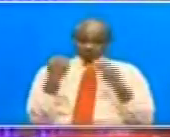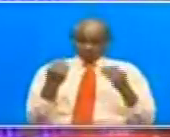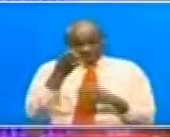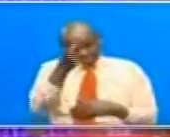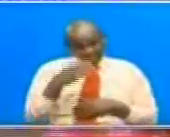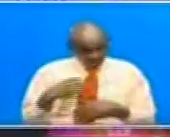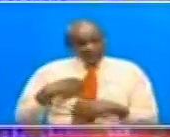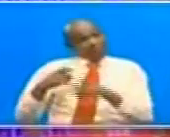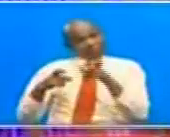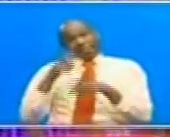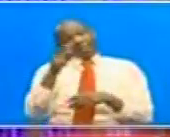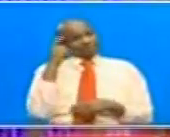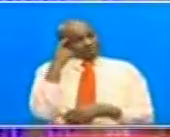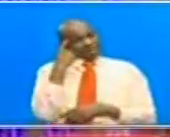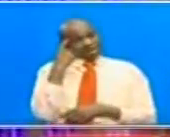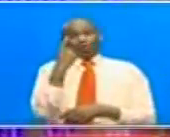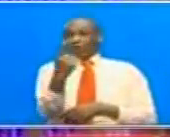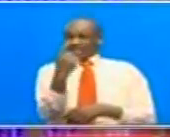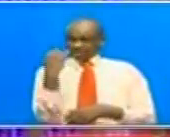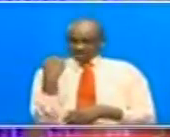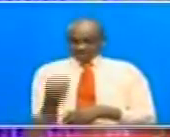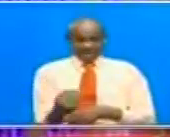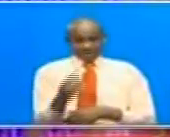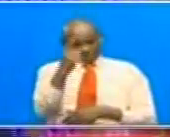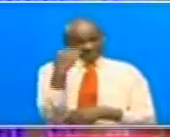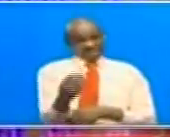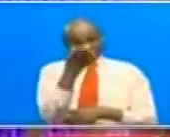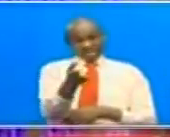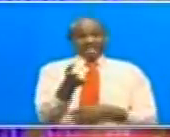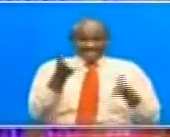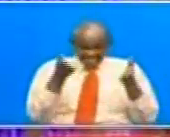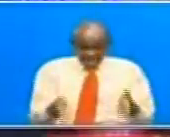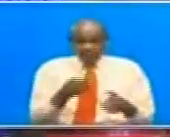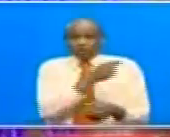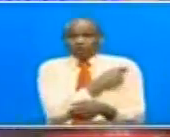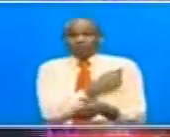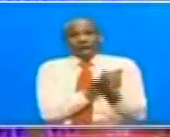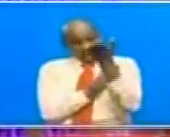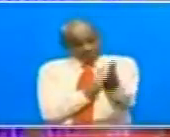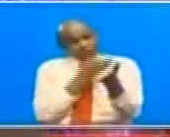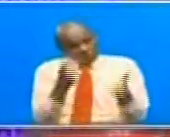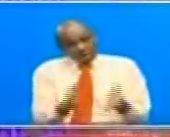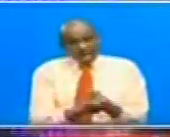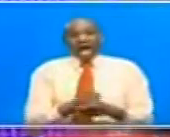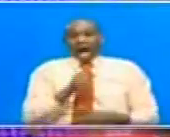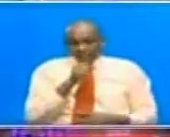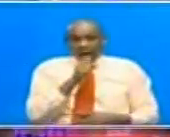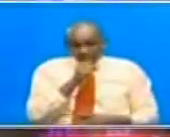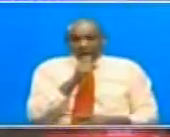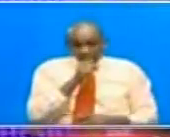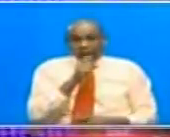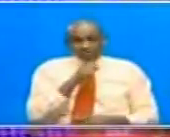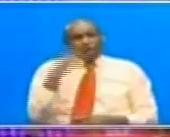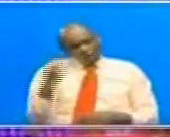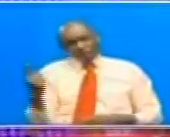up being tear gassed there. Mm-hmm. And one of the children tear gassed is still in hospital because of asthma, in and out of